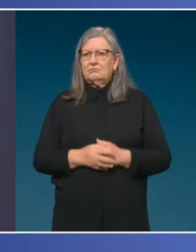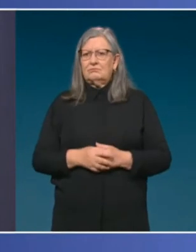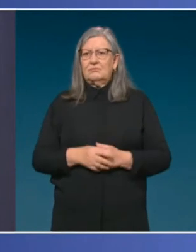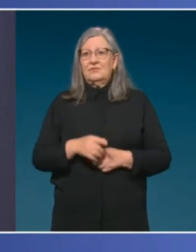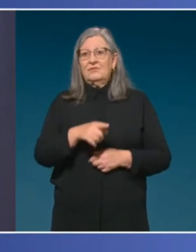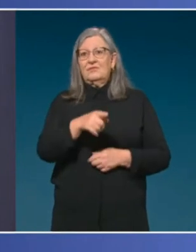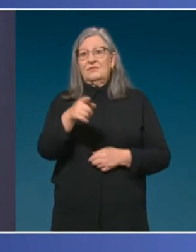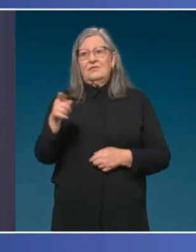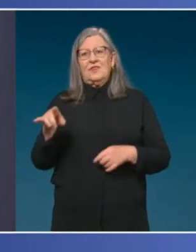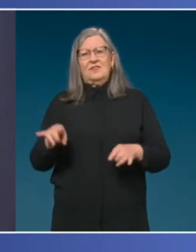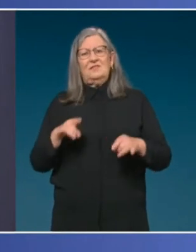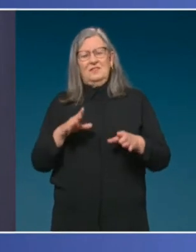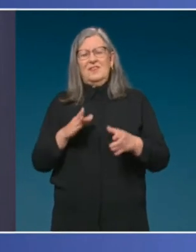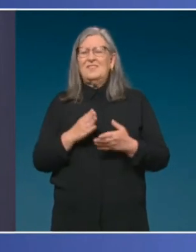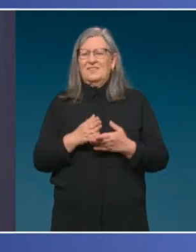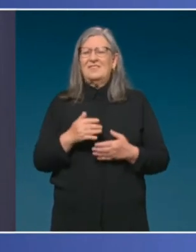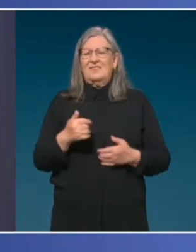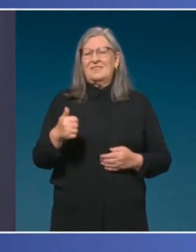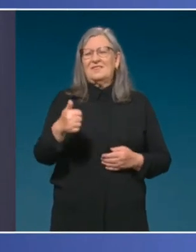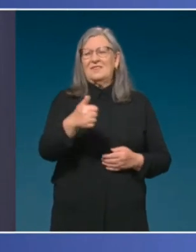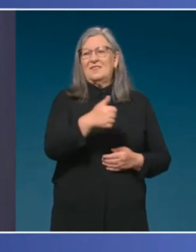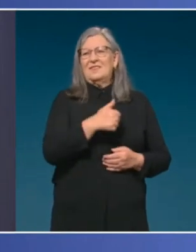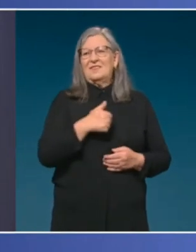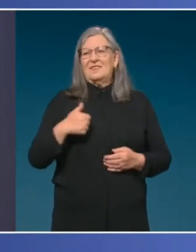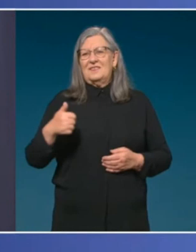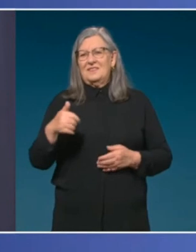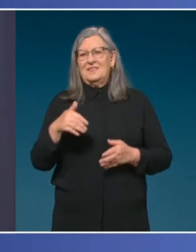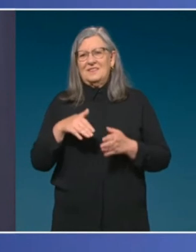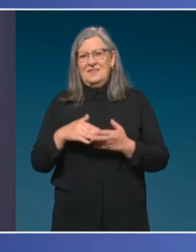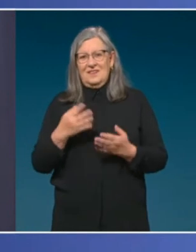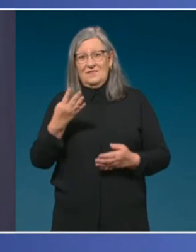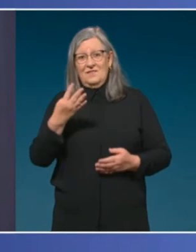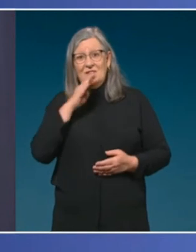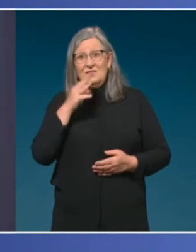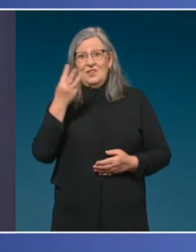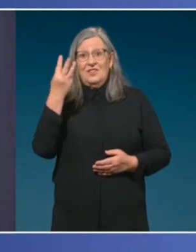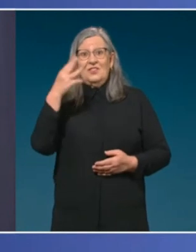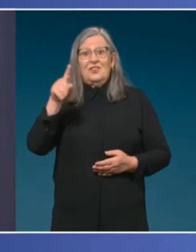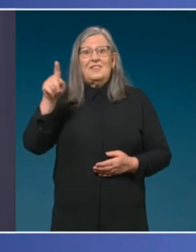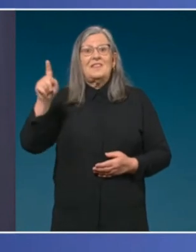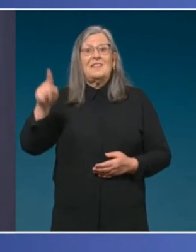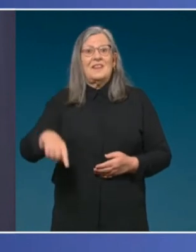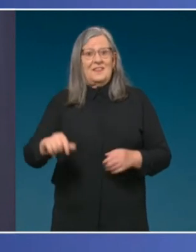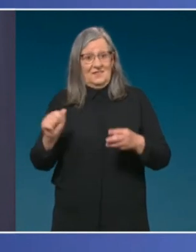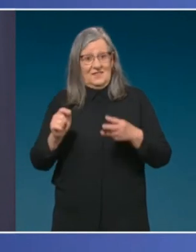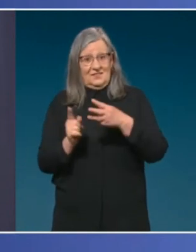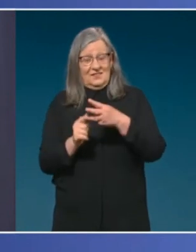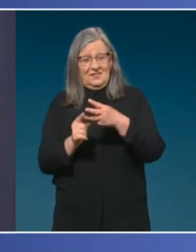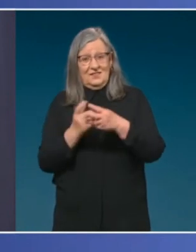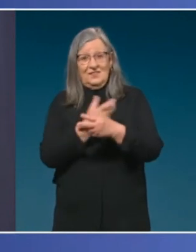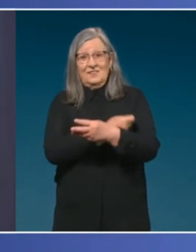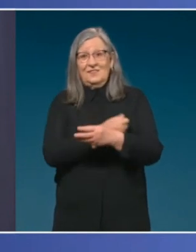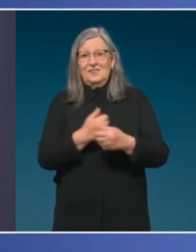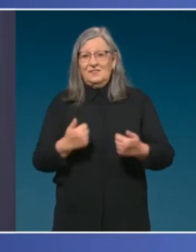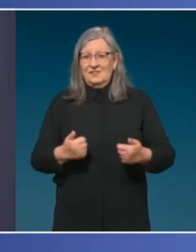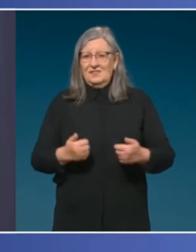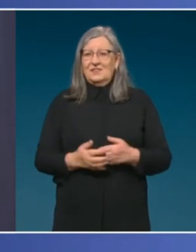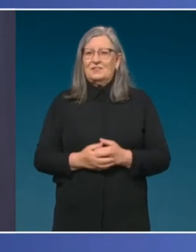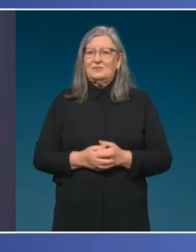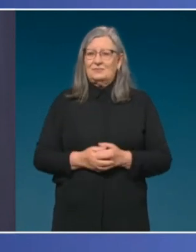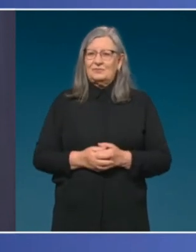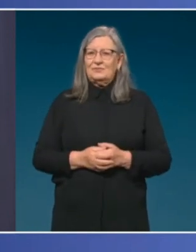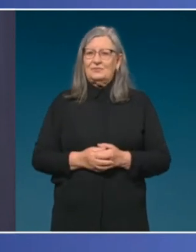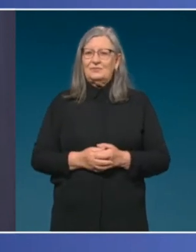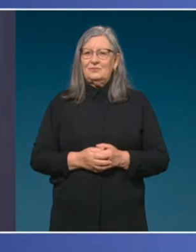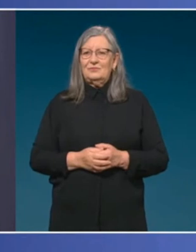already 430,000, and as we review where we're at, be aware that we are one of the